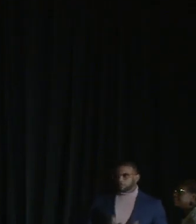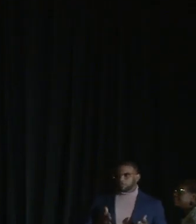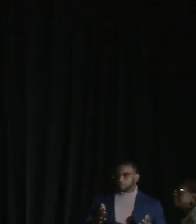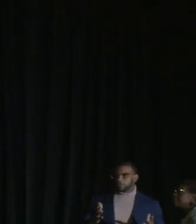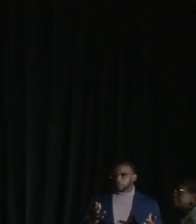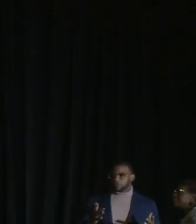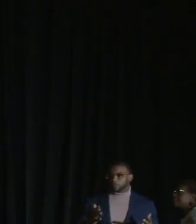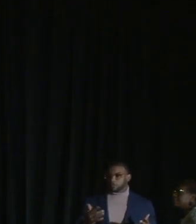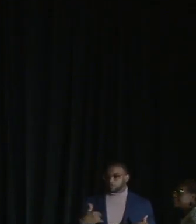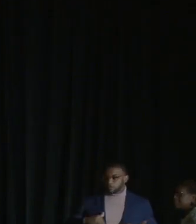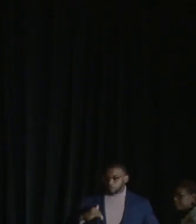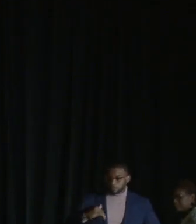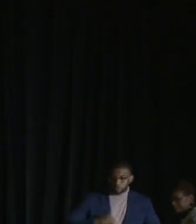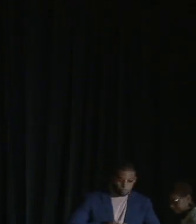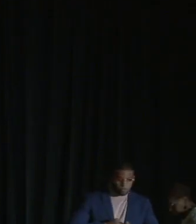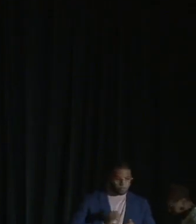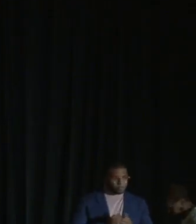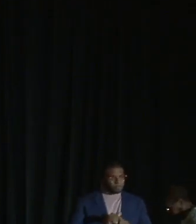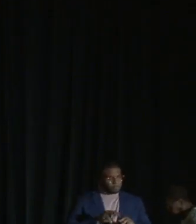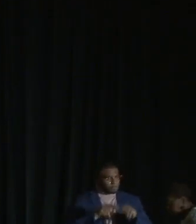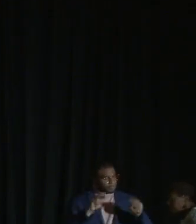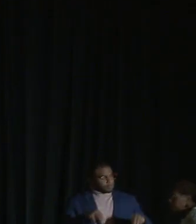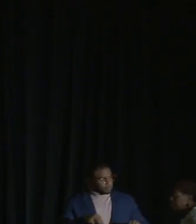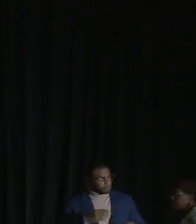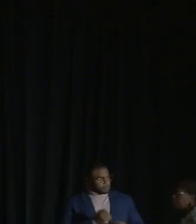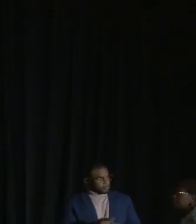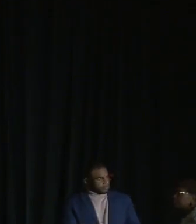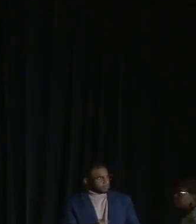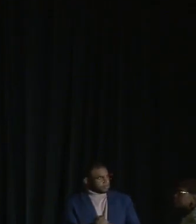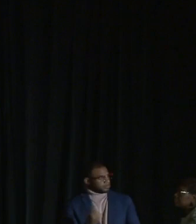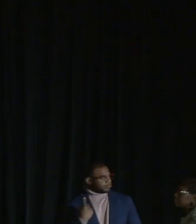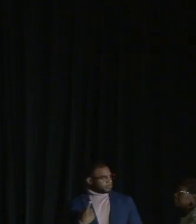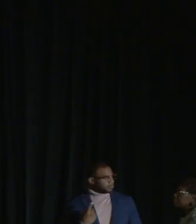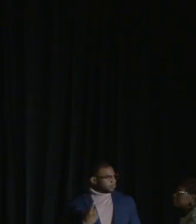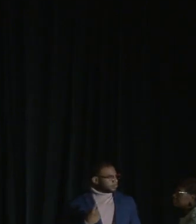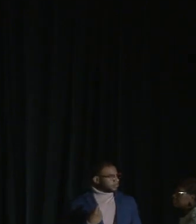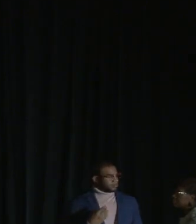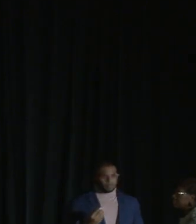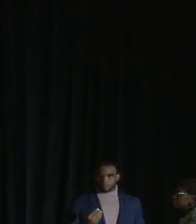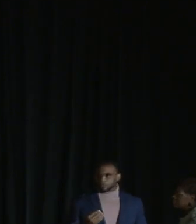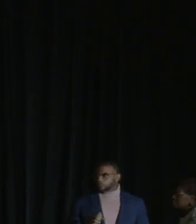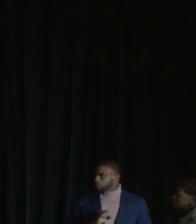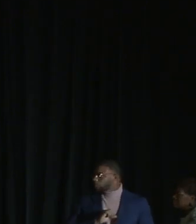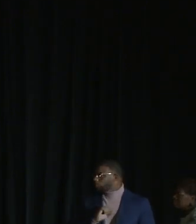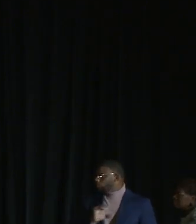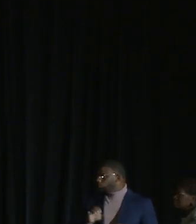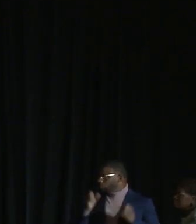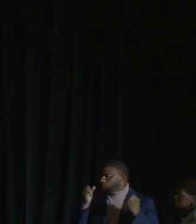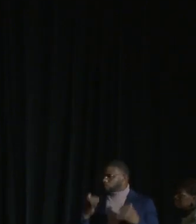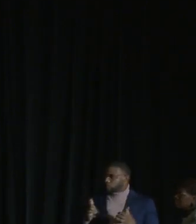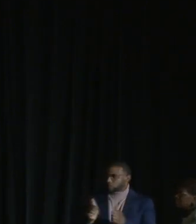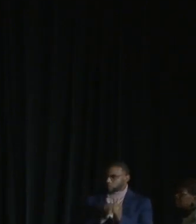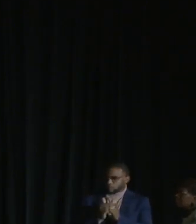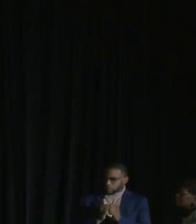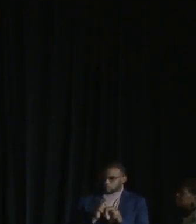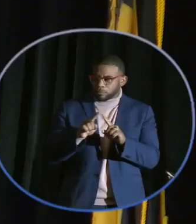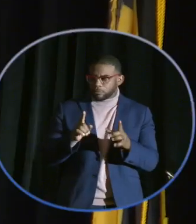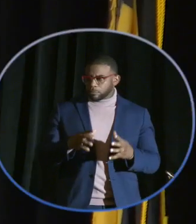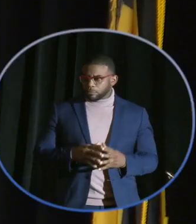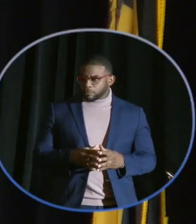We partnered with the museum last year, and we did a lot together,